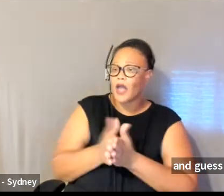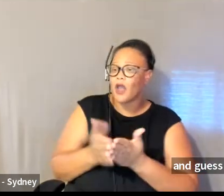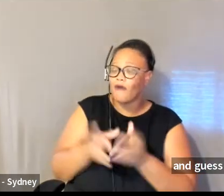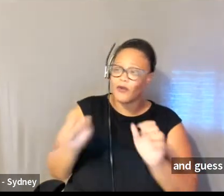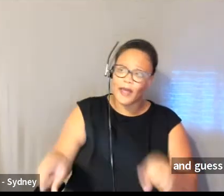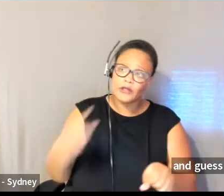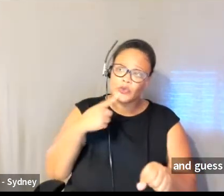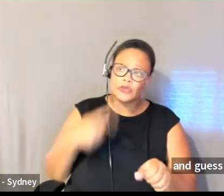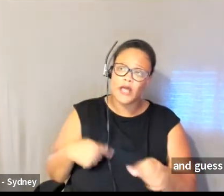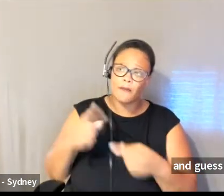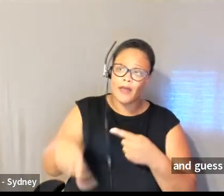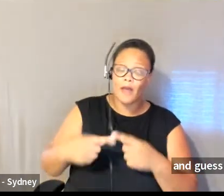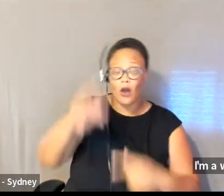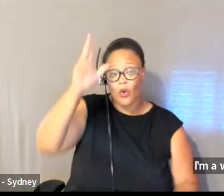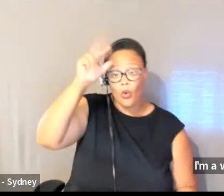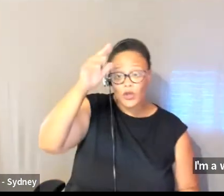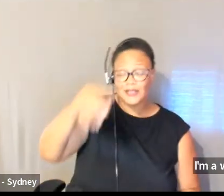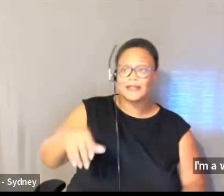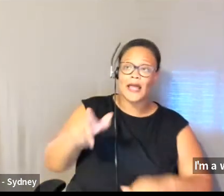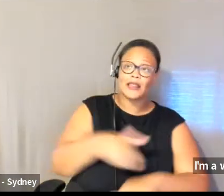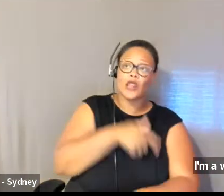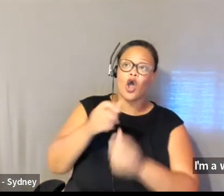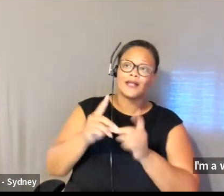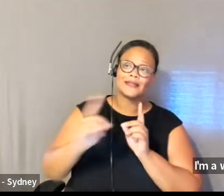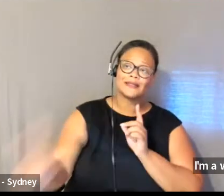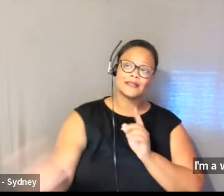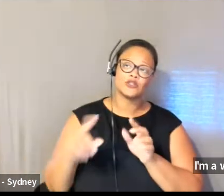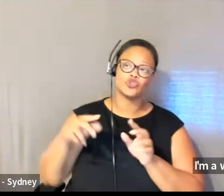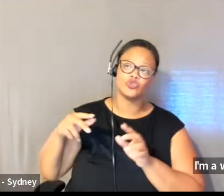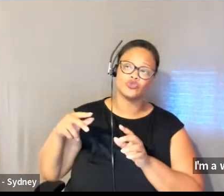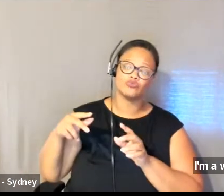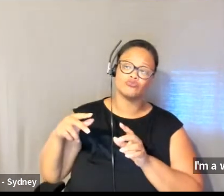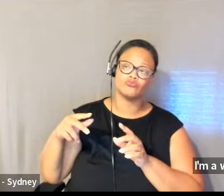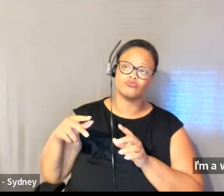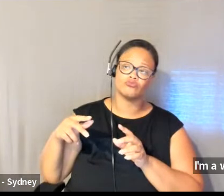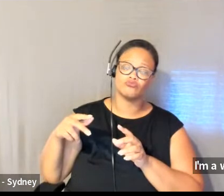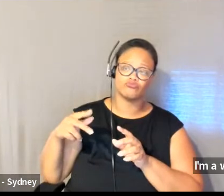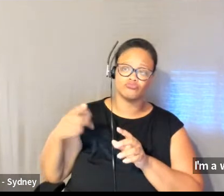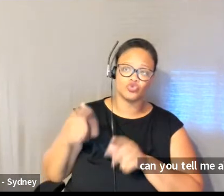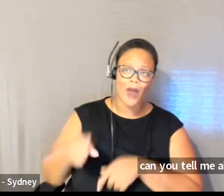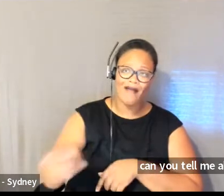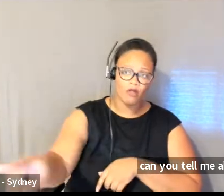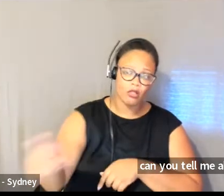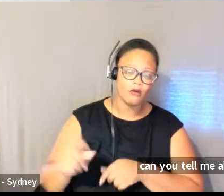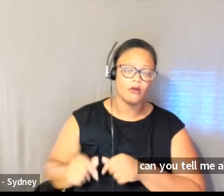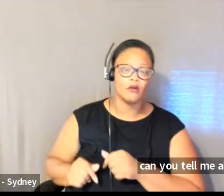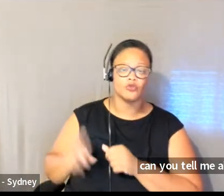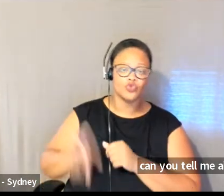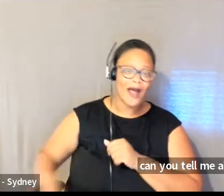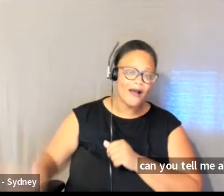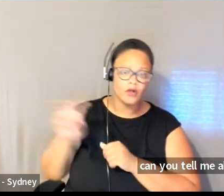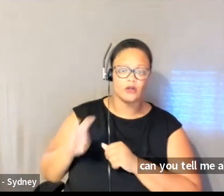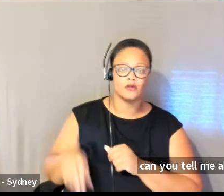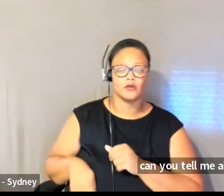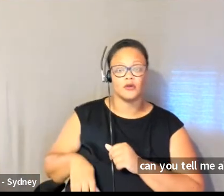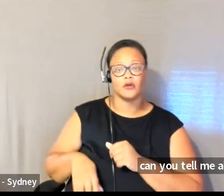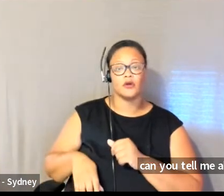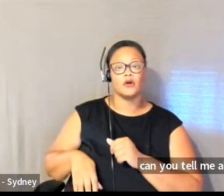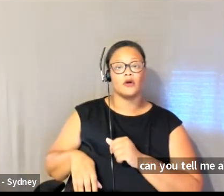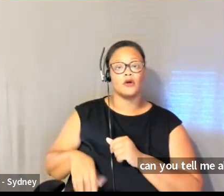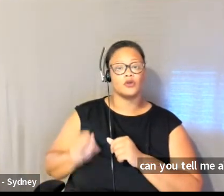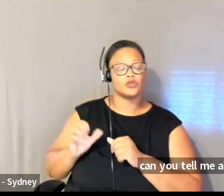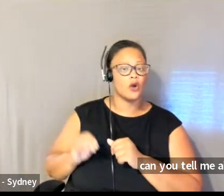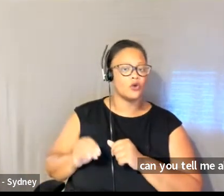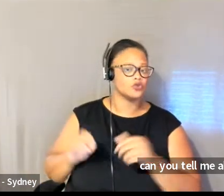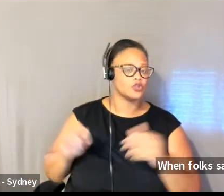about horses and long distance travel? And so when folks have said, hey, I want to write about disability, I said,